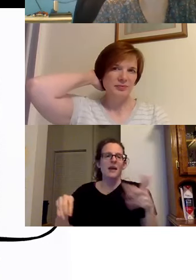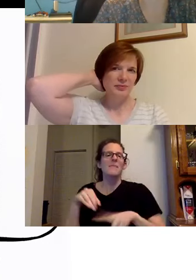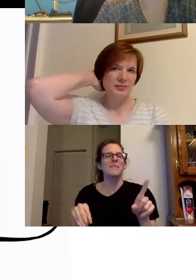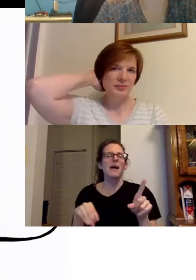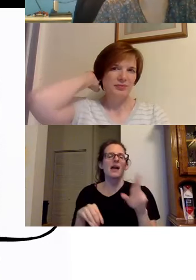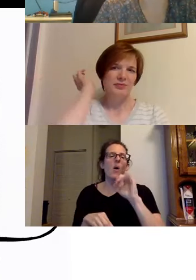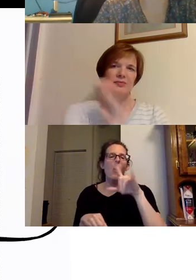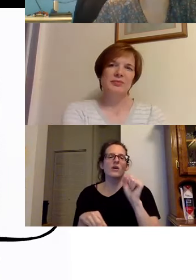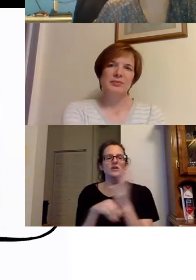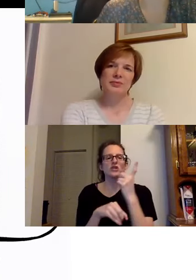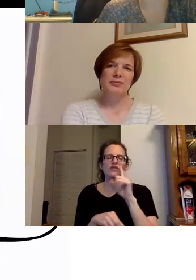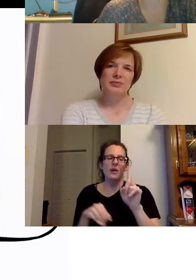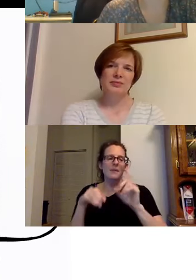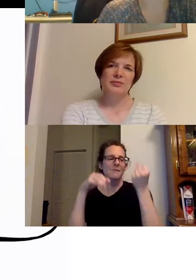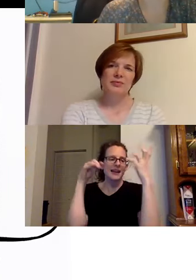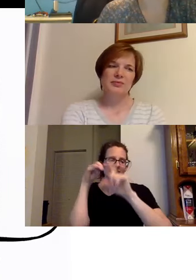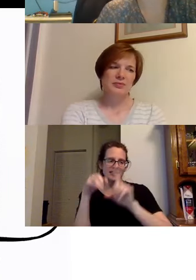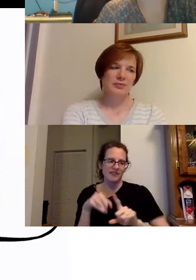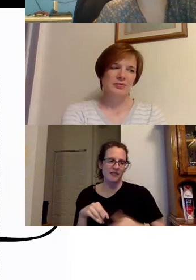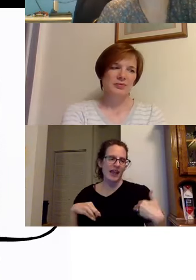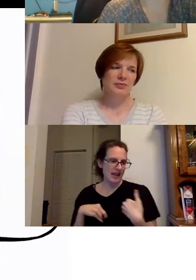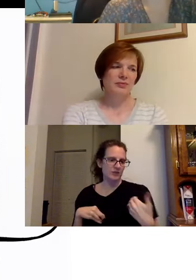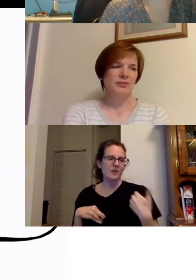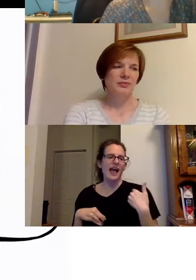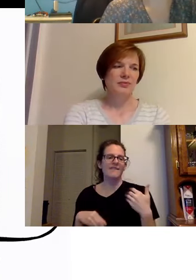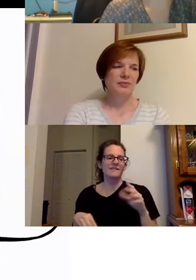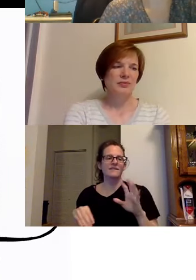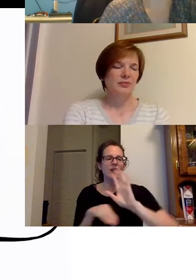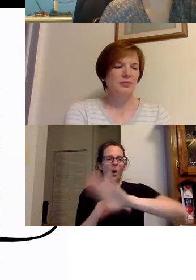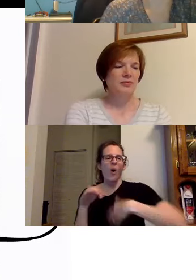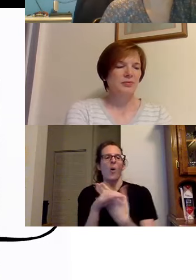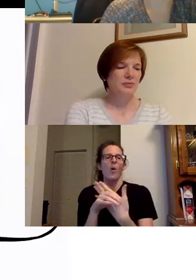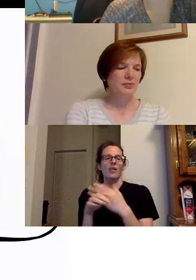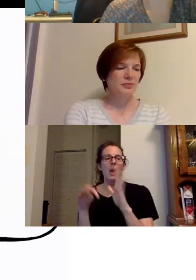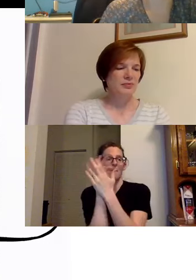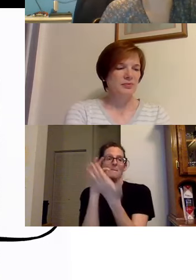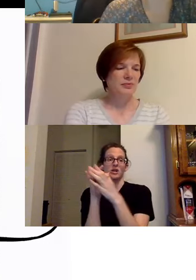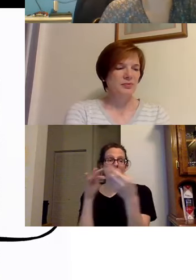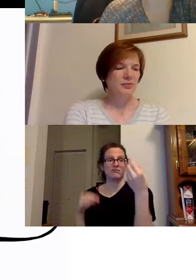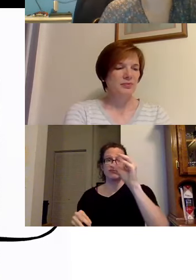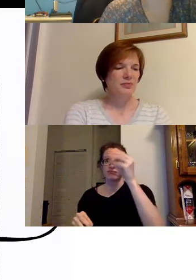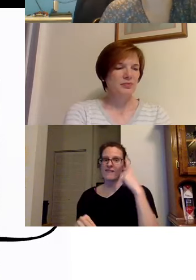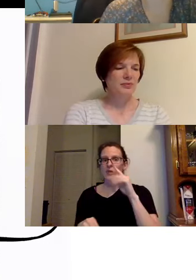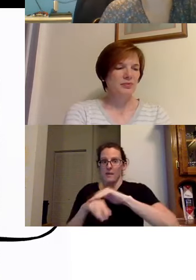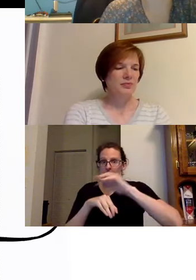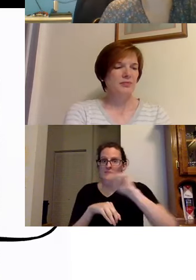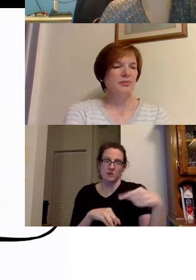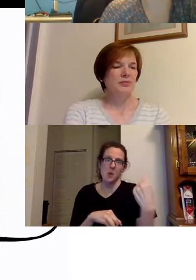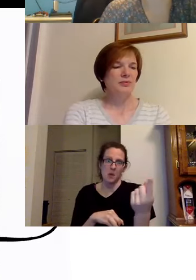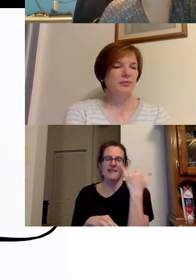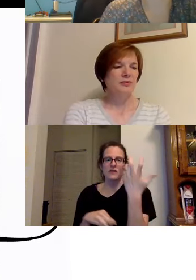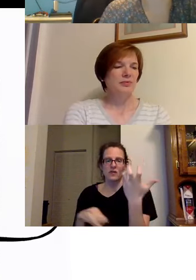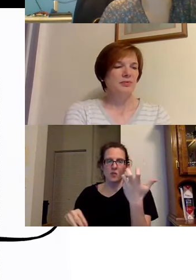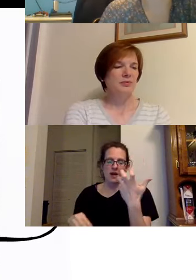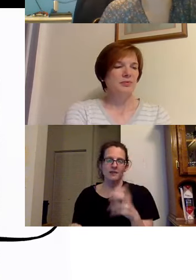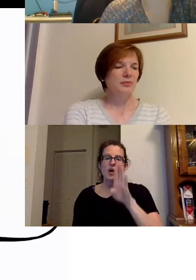many, many kinds of animals. And we have a whole animal desk reference if you want to know more about that. So Brittaney, I'm going to